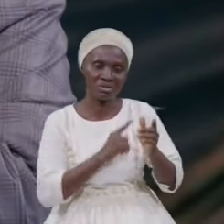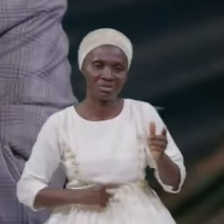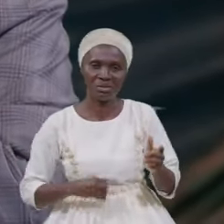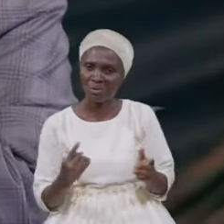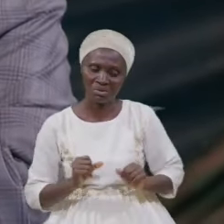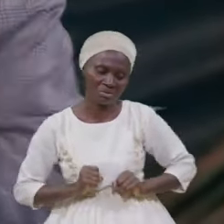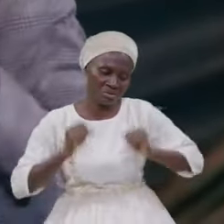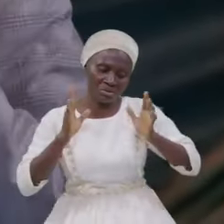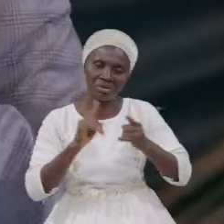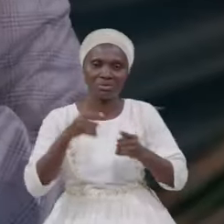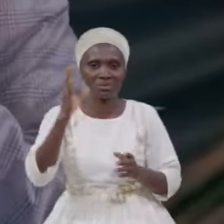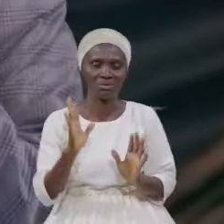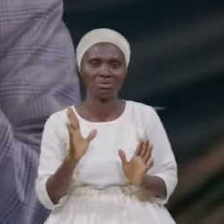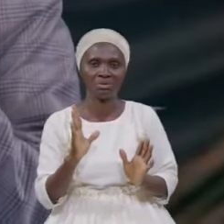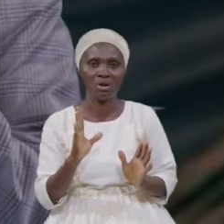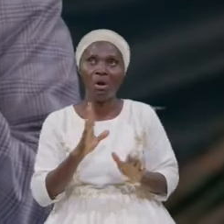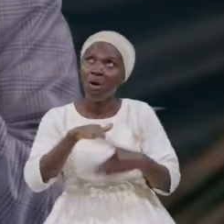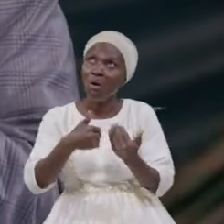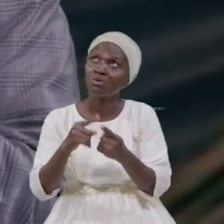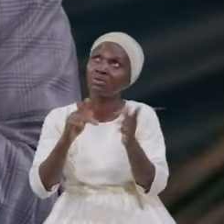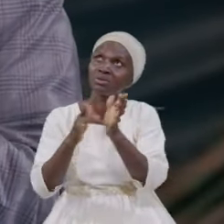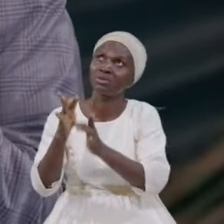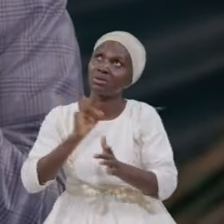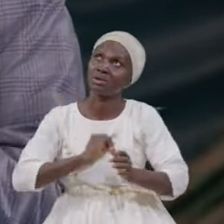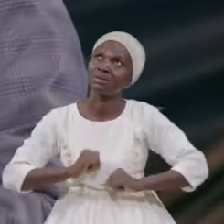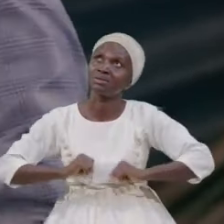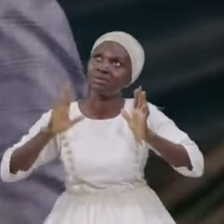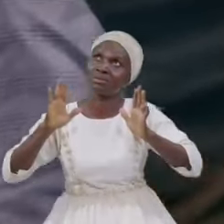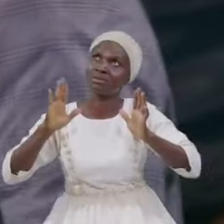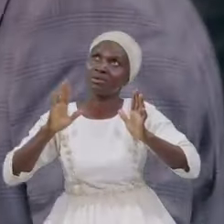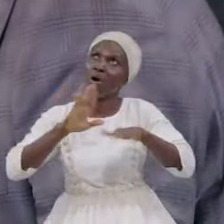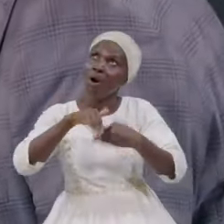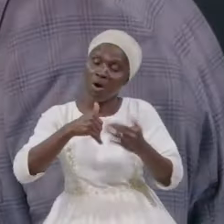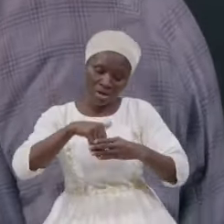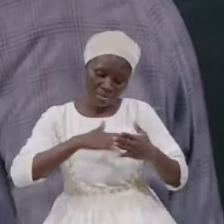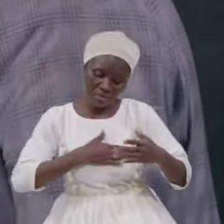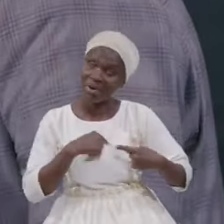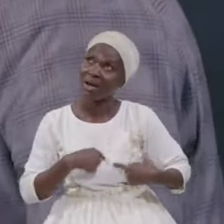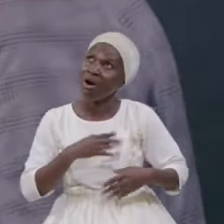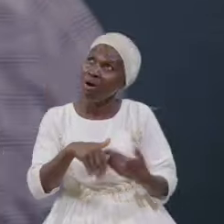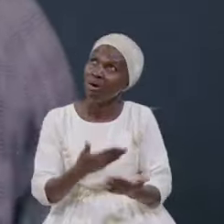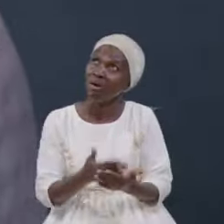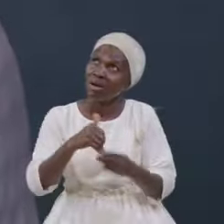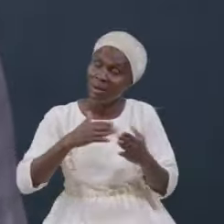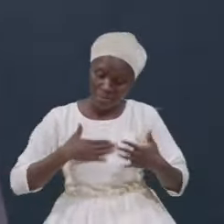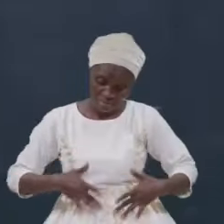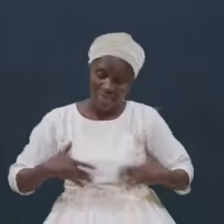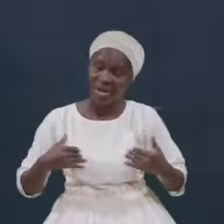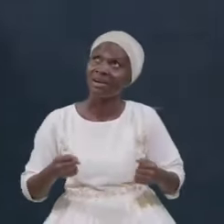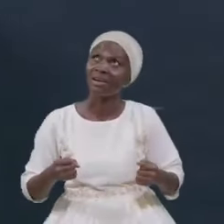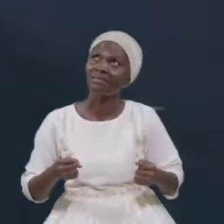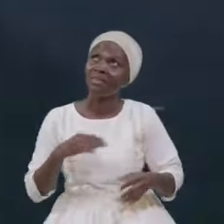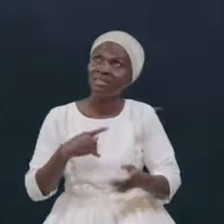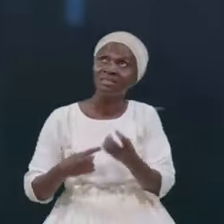I surrender. All in my heart, all in my life, the sins of the past and anything in